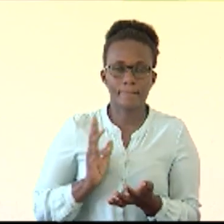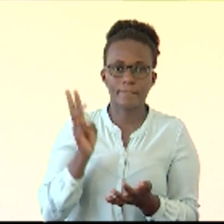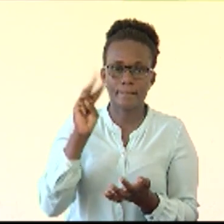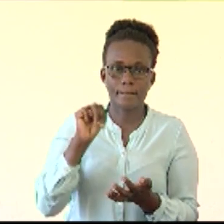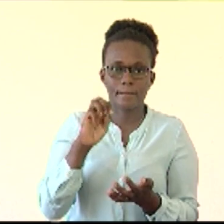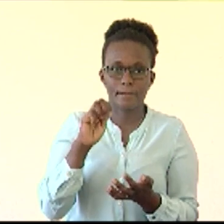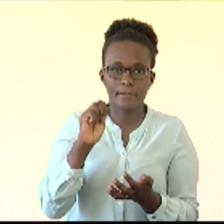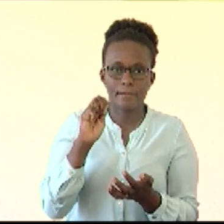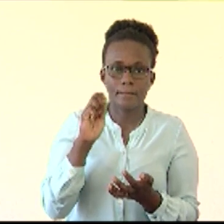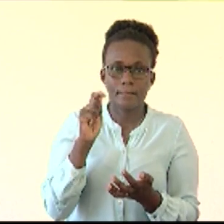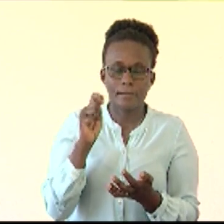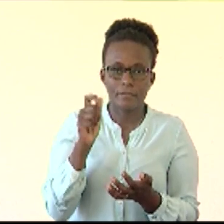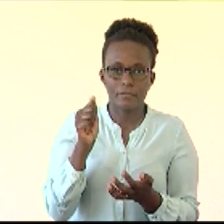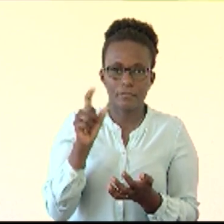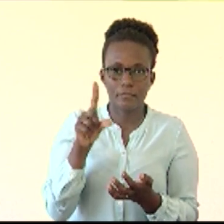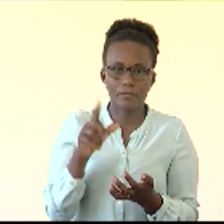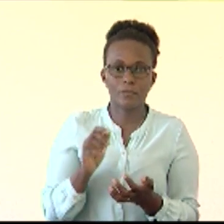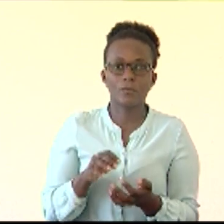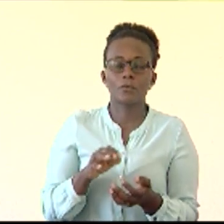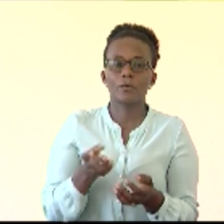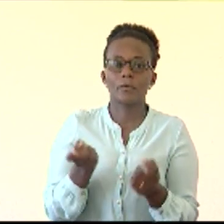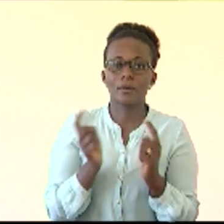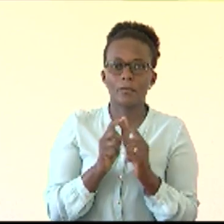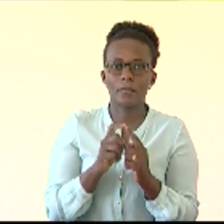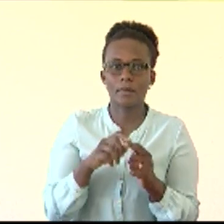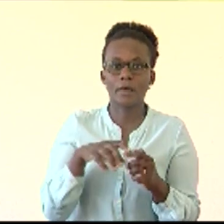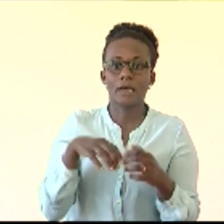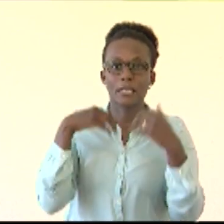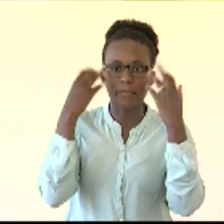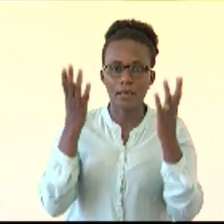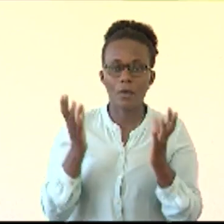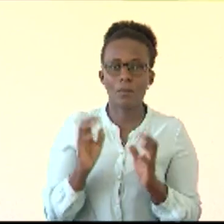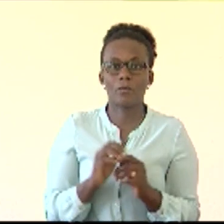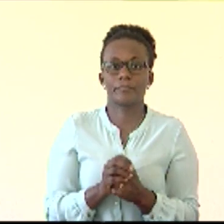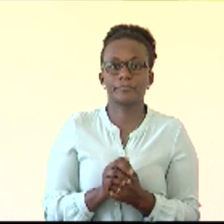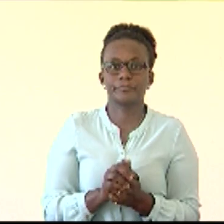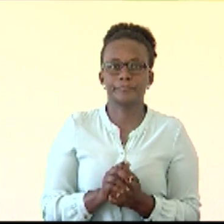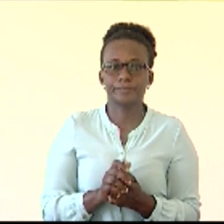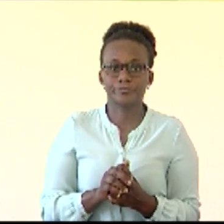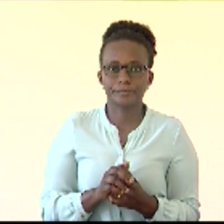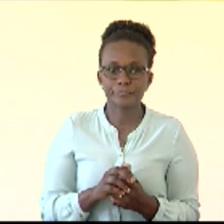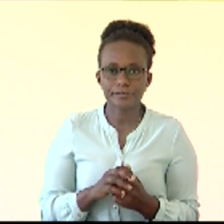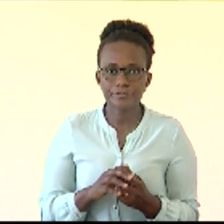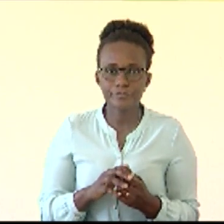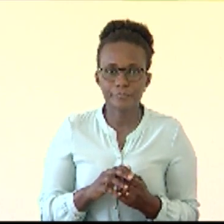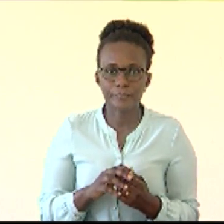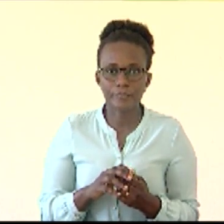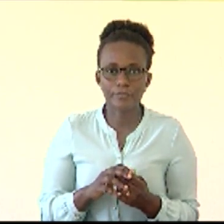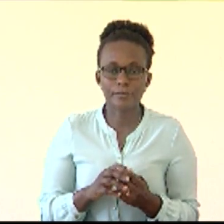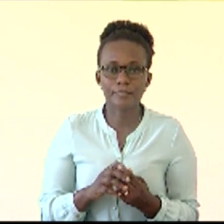the process. We'll just have a look at the screen over there, and then you